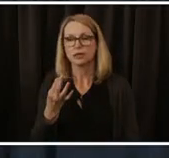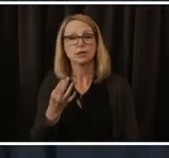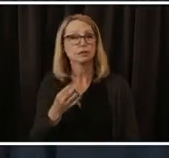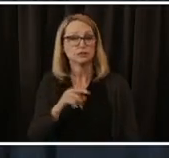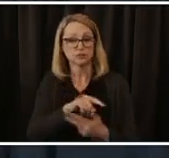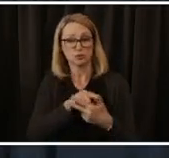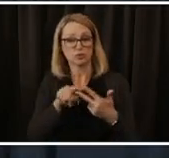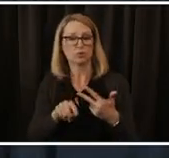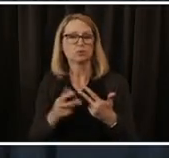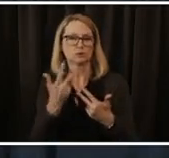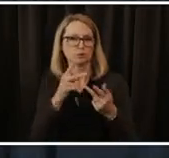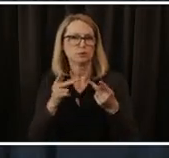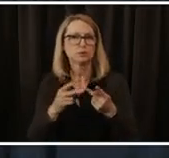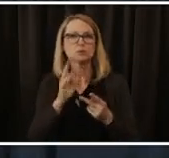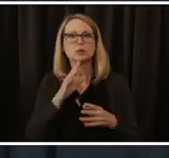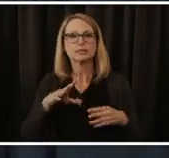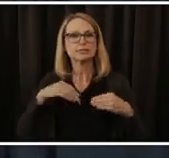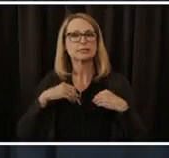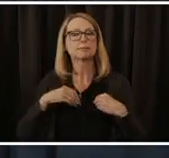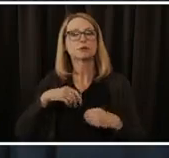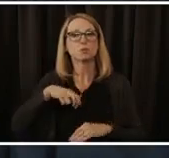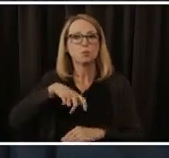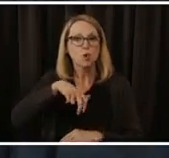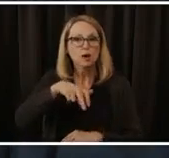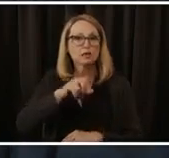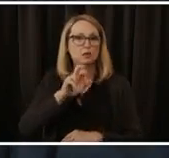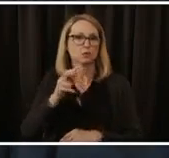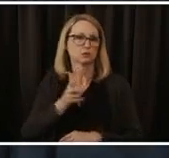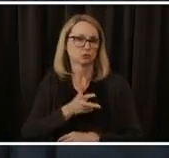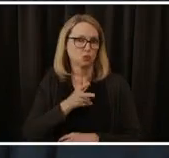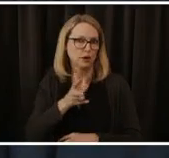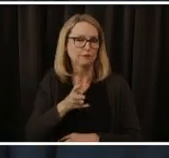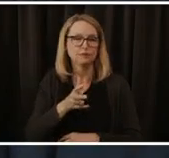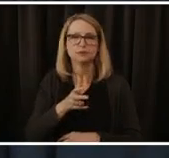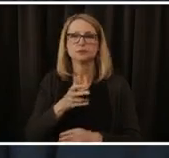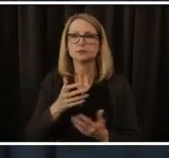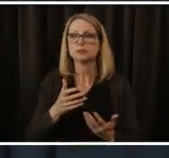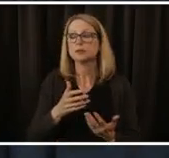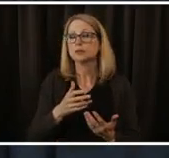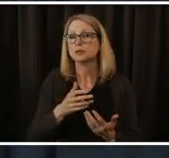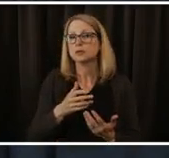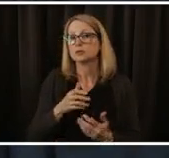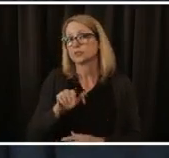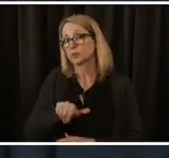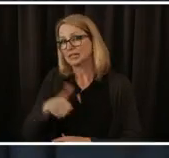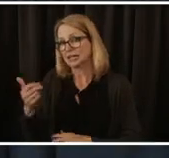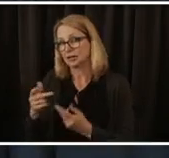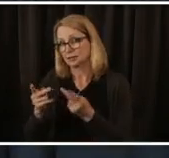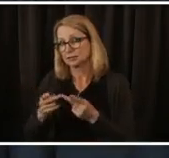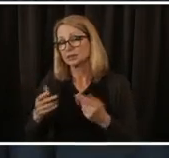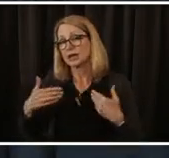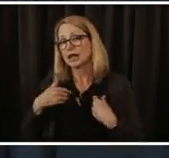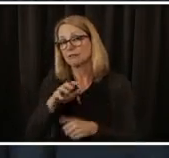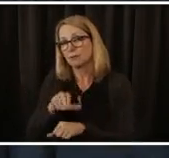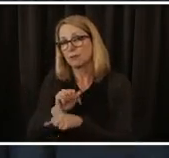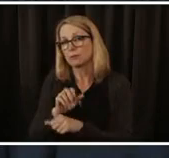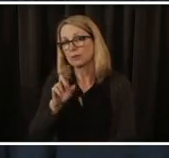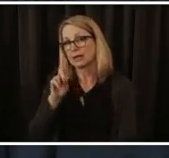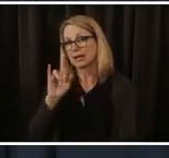walk-in, drive-in. I would also point out that same-day appointments are available at the other sites, at Dick's Sporting